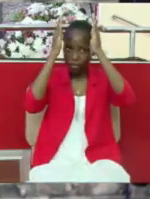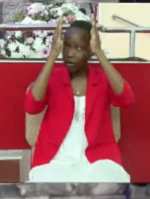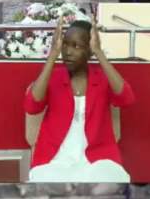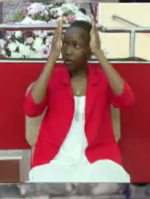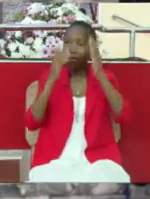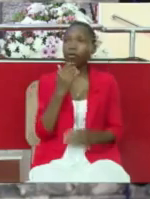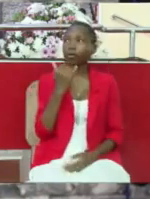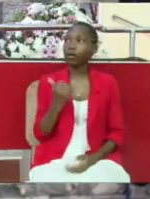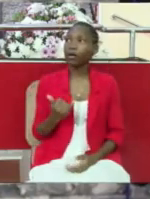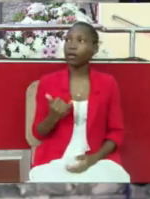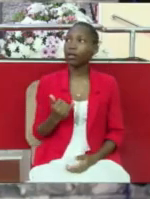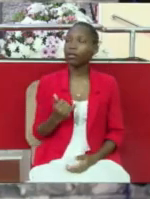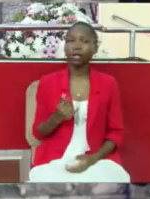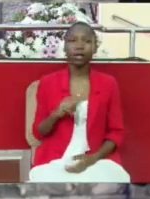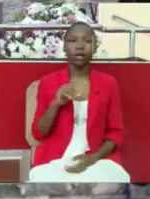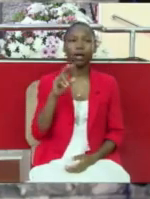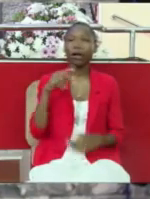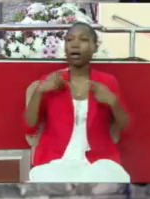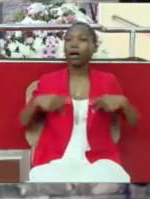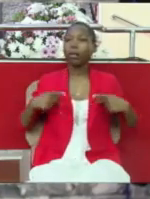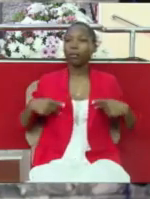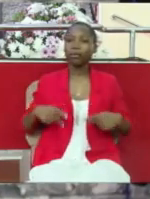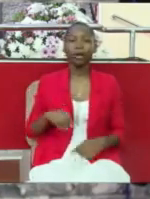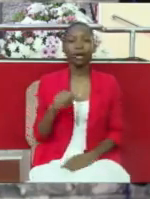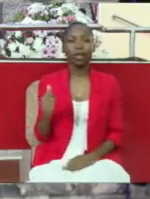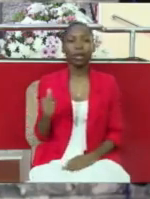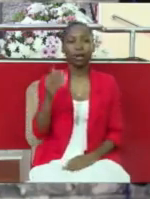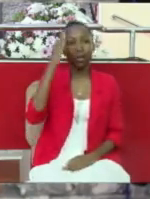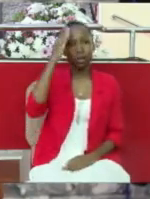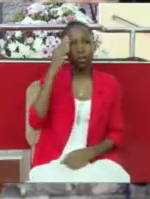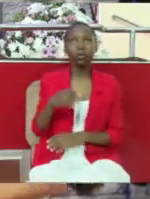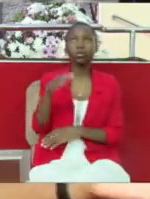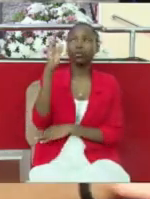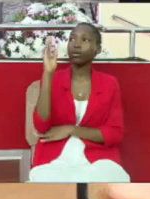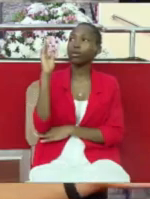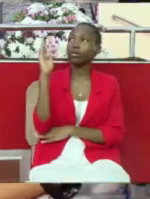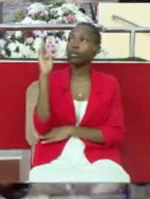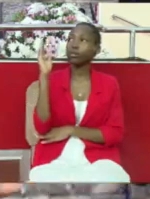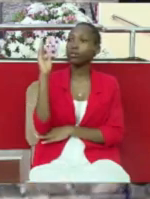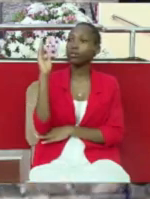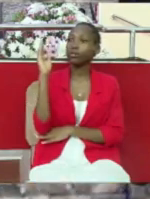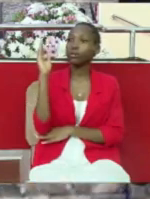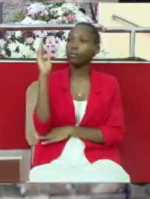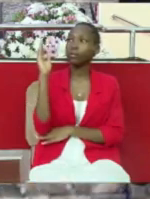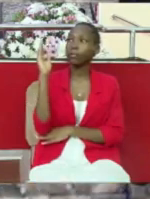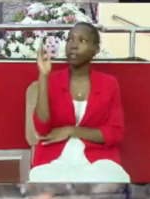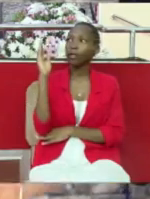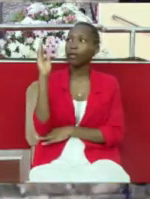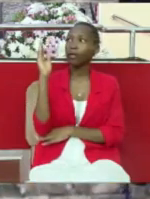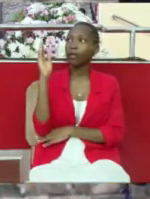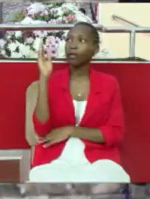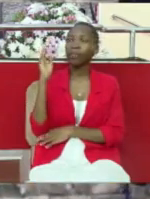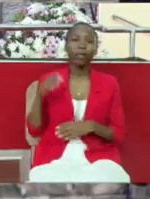Yesu. May we know him. Tumjue. That we can release what we are holding. Ili tuachilie kile ambacho tumeshika. Not even the